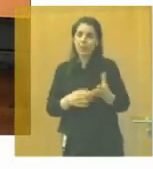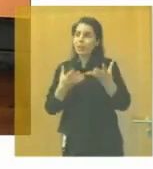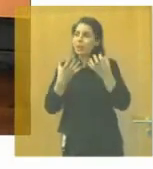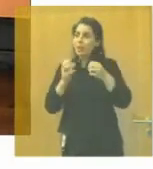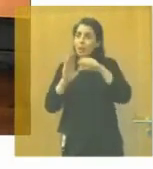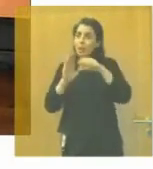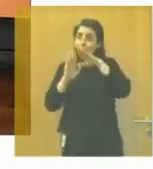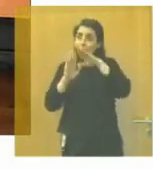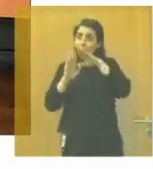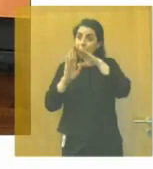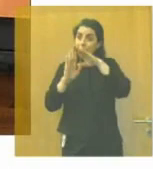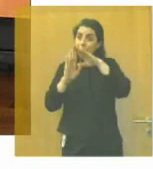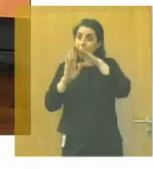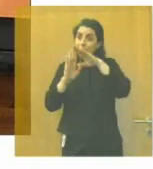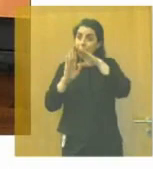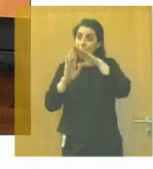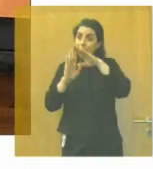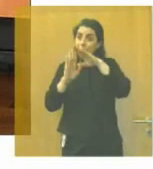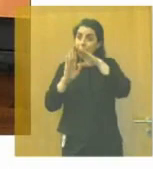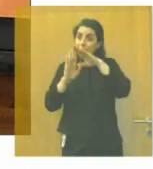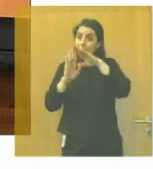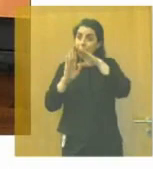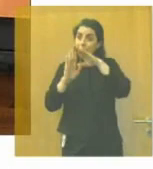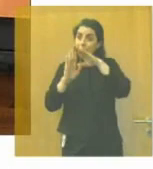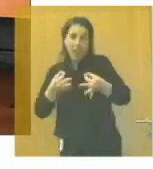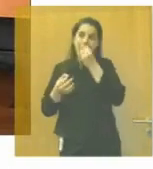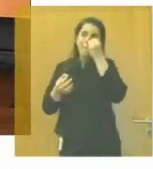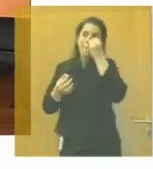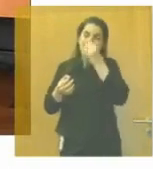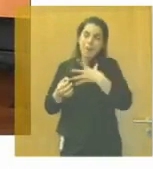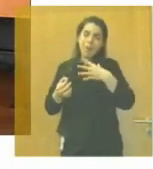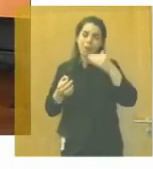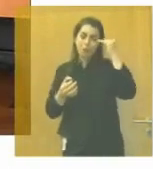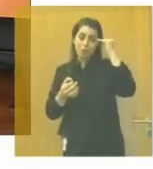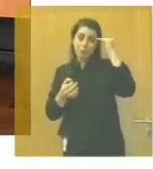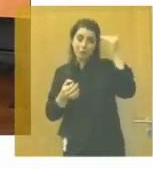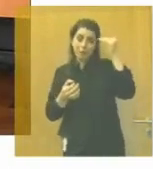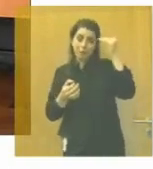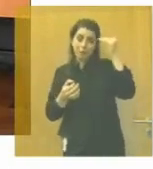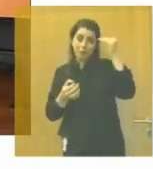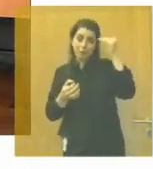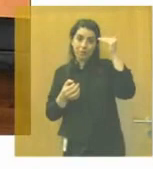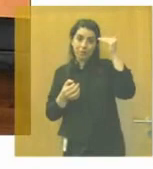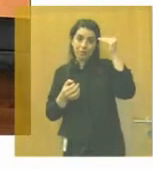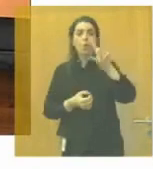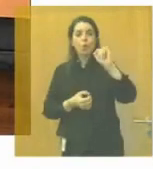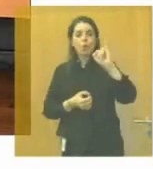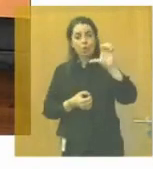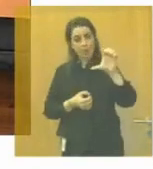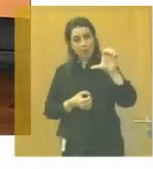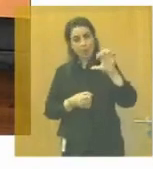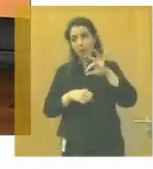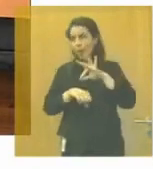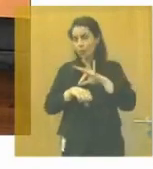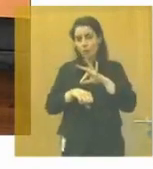en la recuperación de los pacientes. Judith Goldstein es doctora en psicología clínica por la Universidad